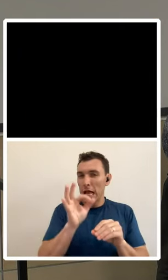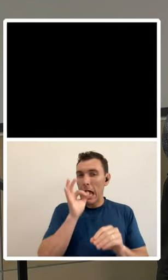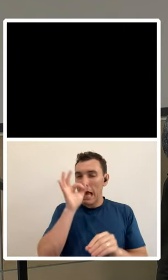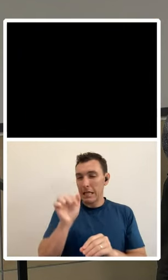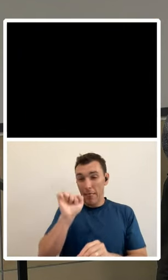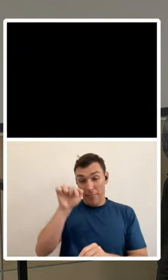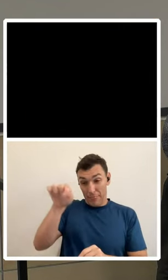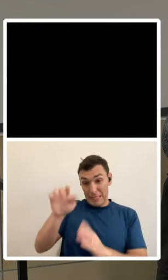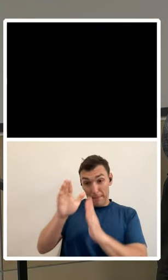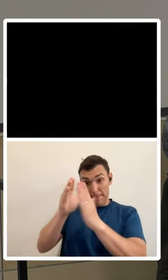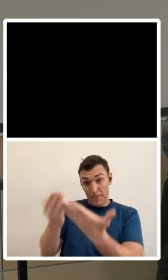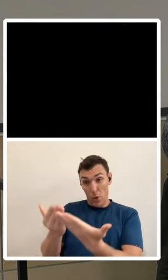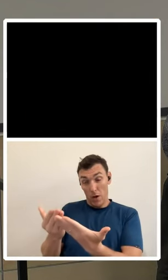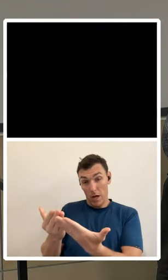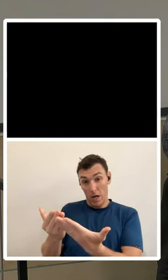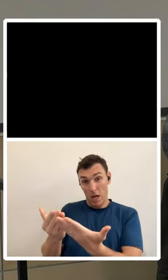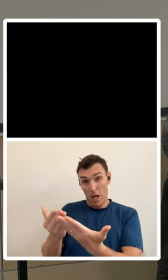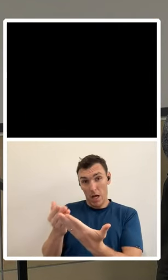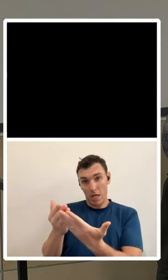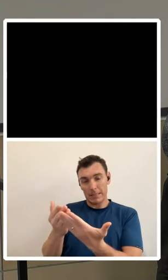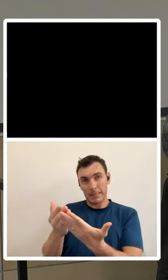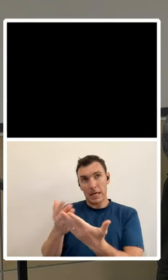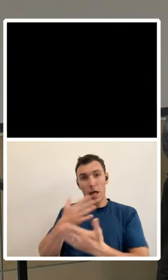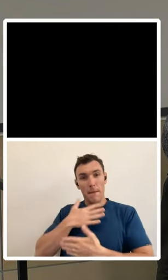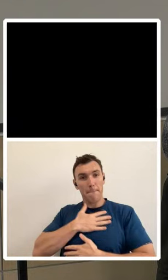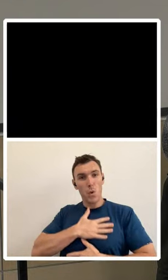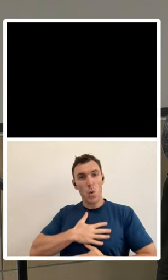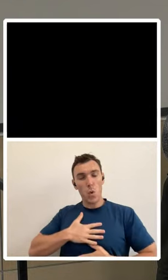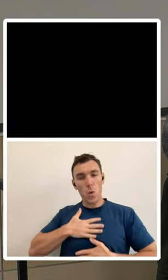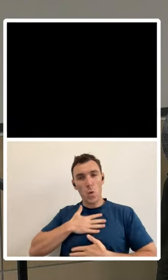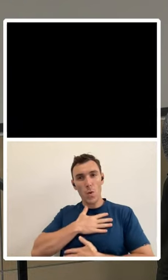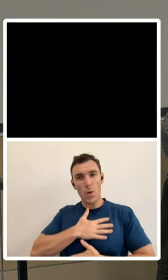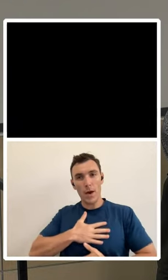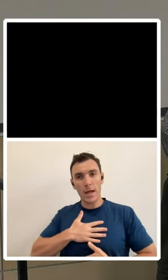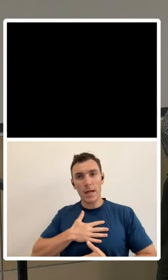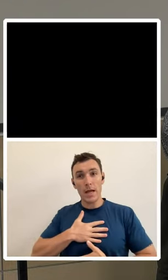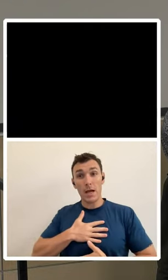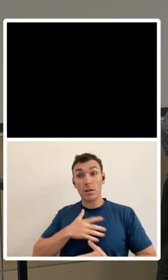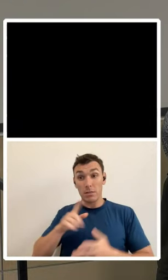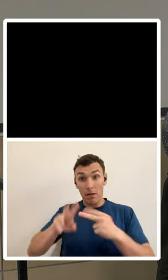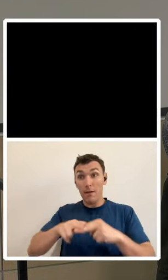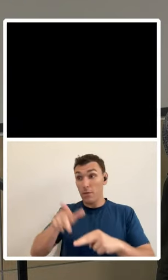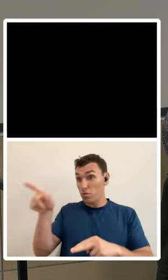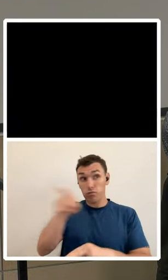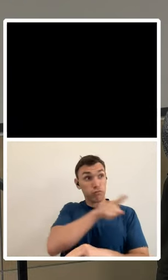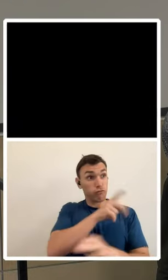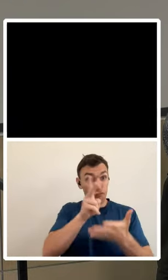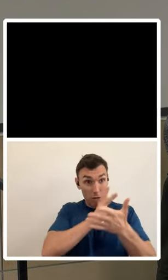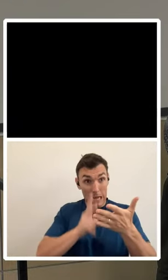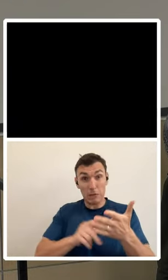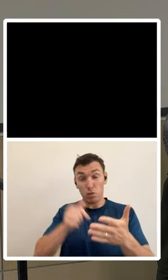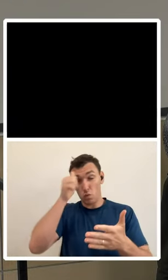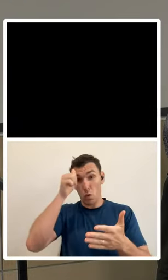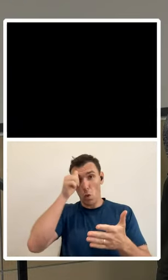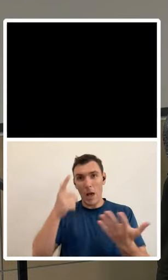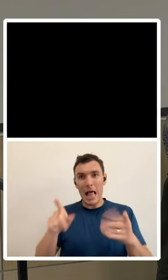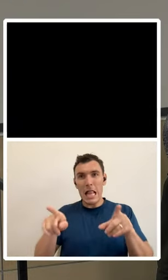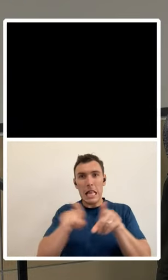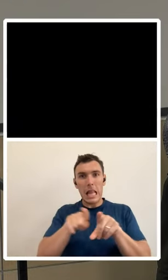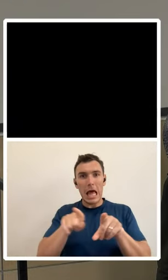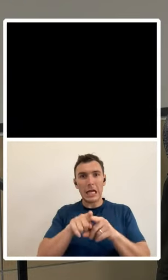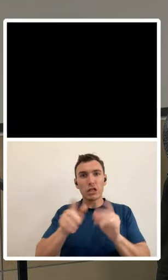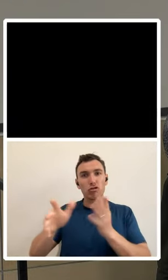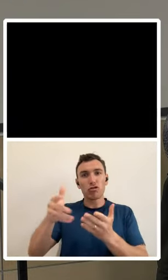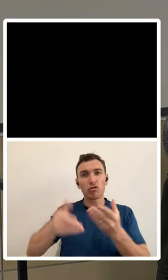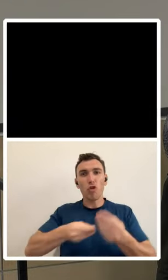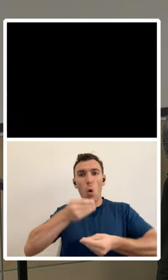haven't read the book, it reads like a novel. It's really quite exceptional. I loved reading it because the themes around inequality and around people